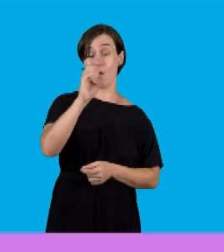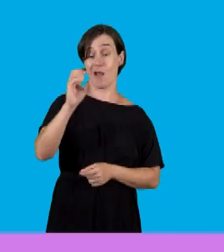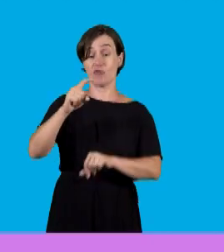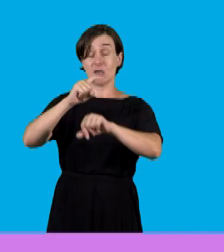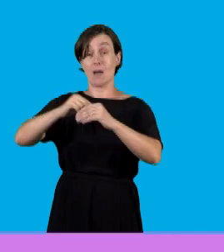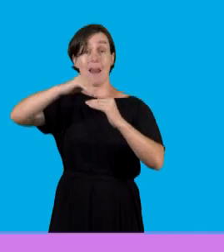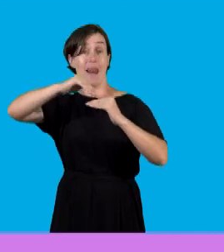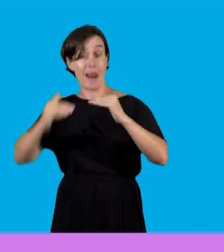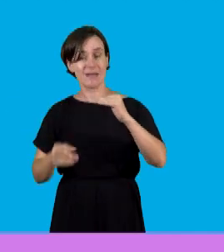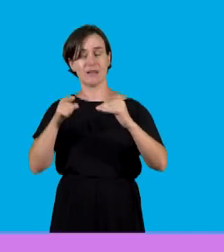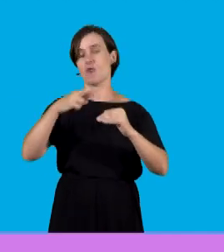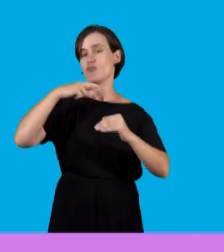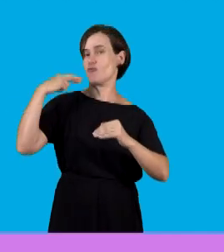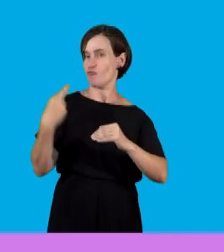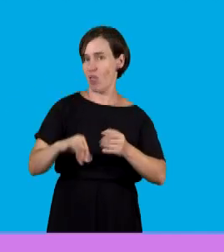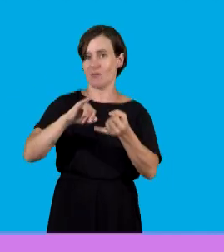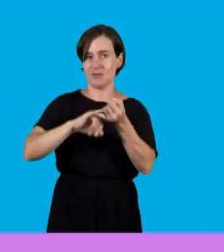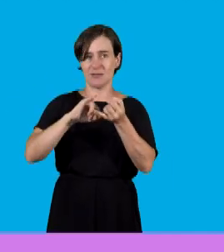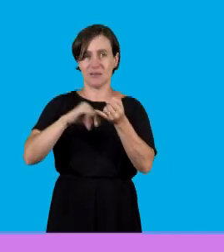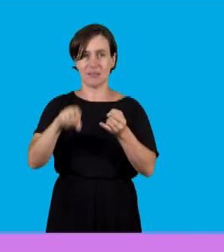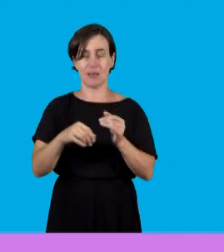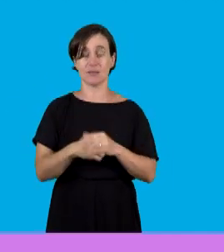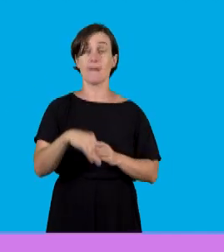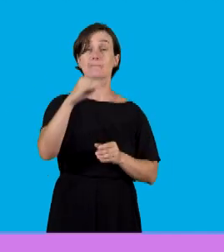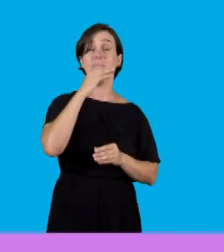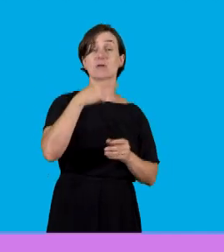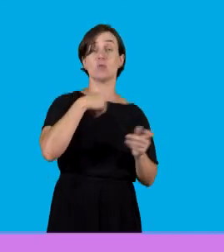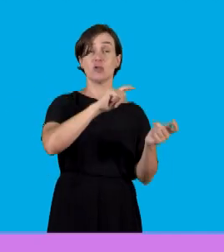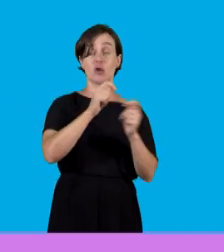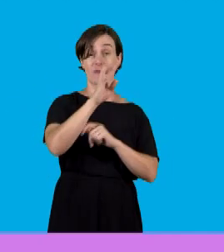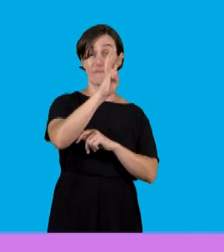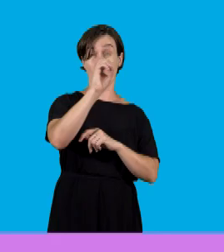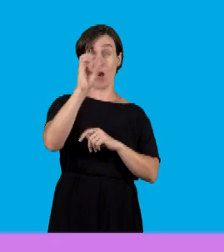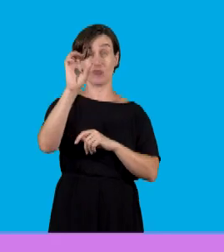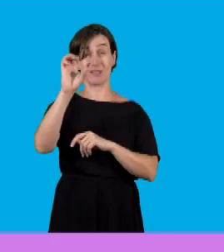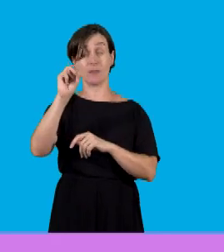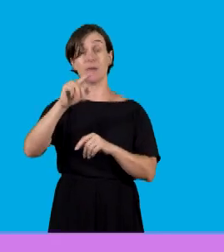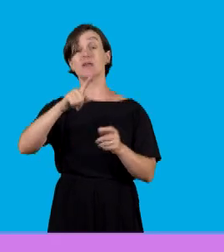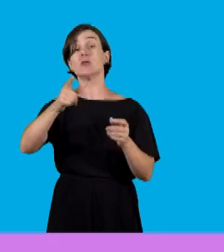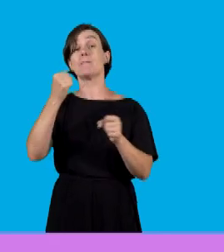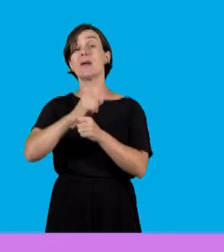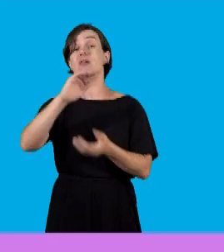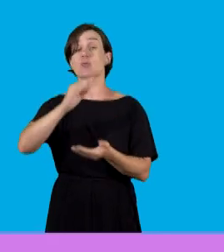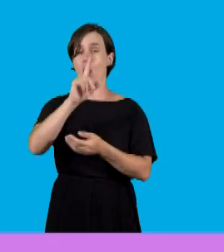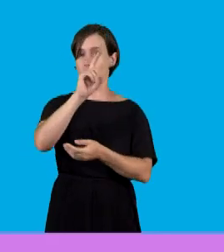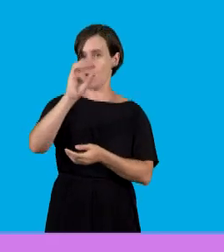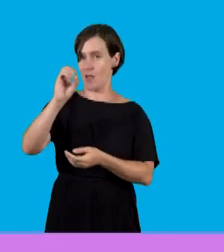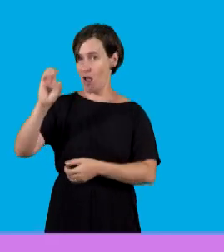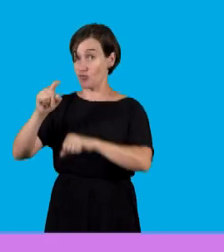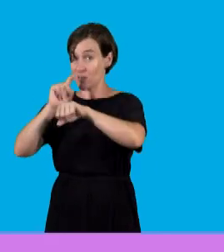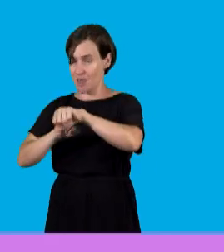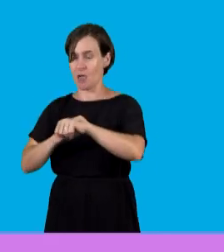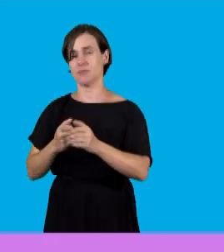less than its actual size. So we've reduced the 400 centimeters by 100 times so that it can fit on